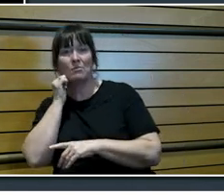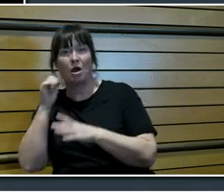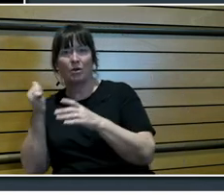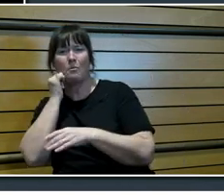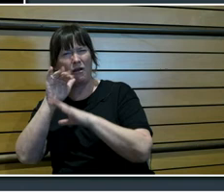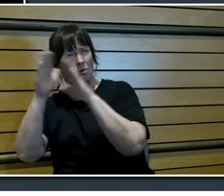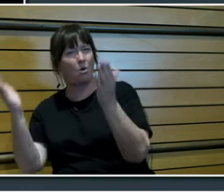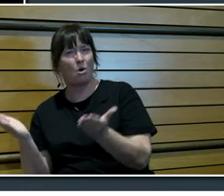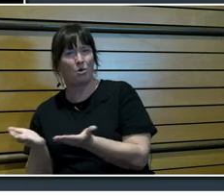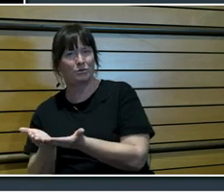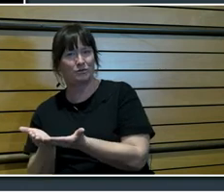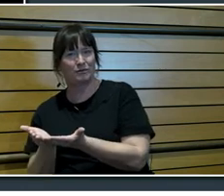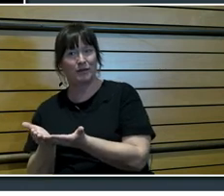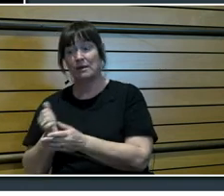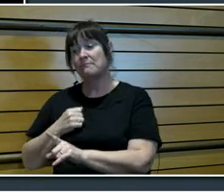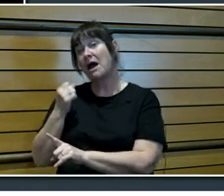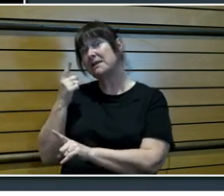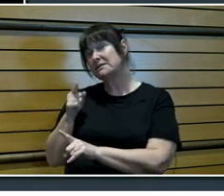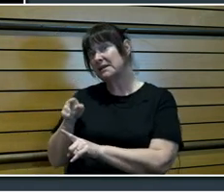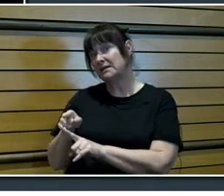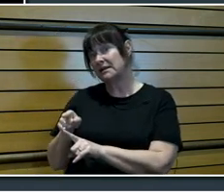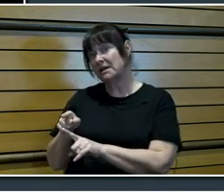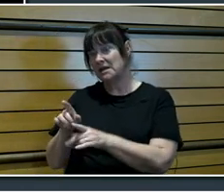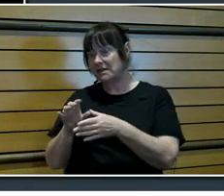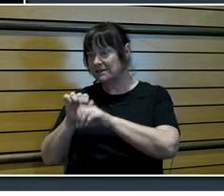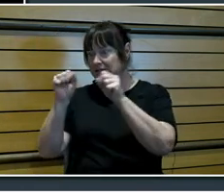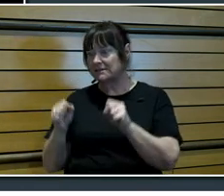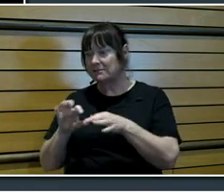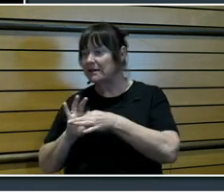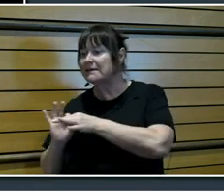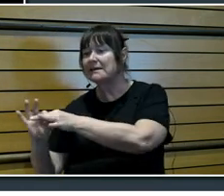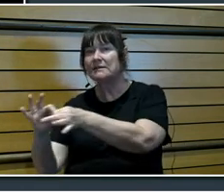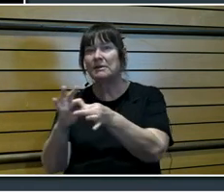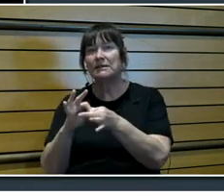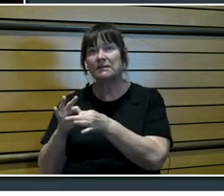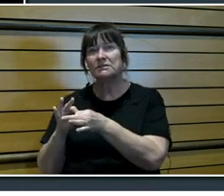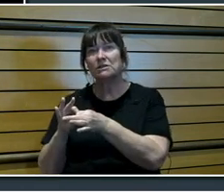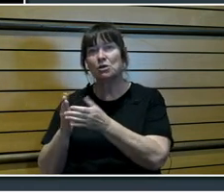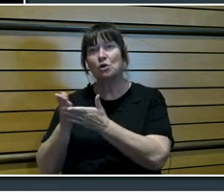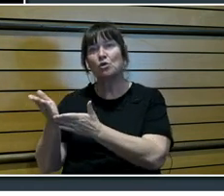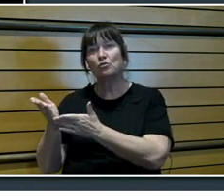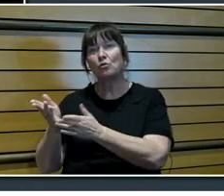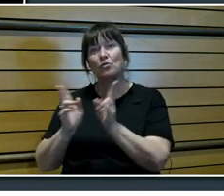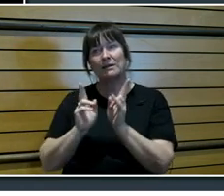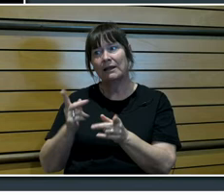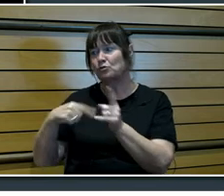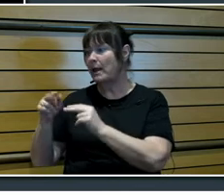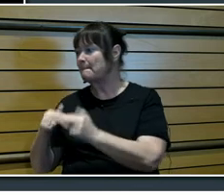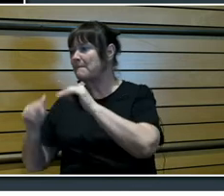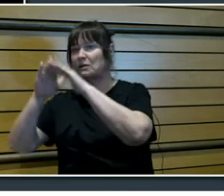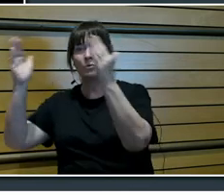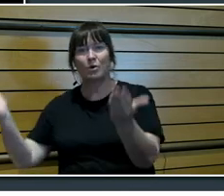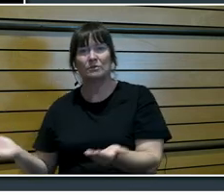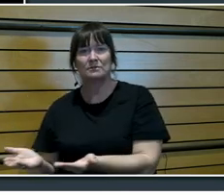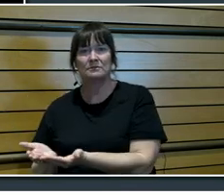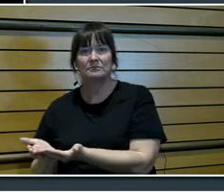Māori is of an interconnected, interdependent system across the natural and the built worlds.